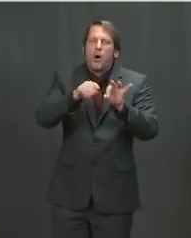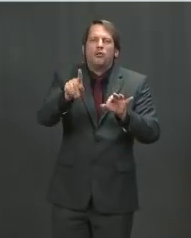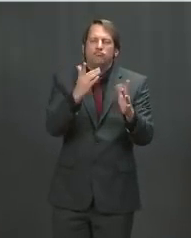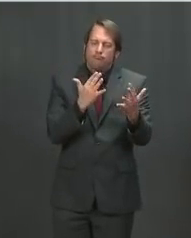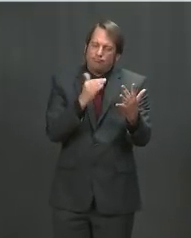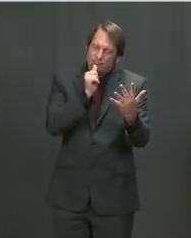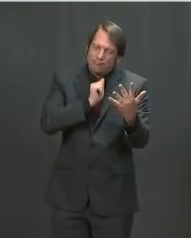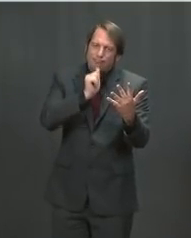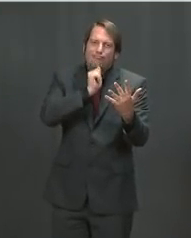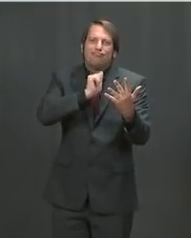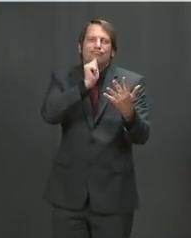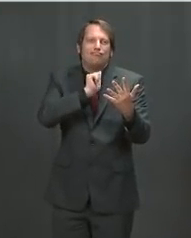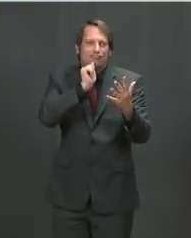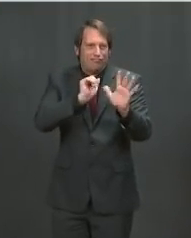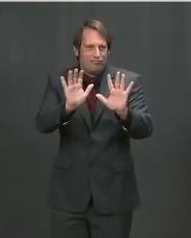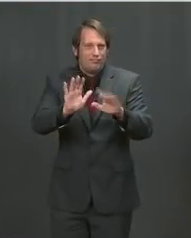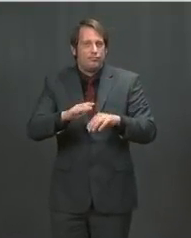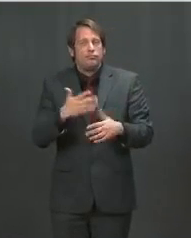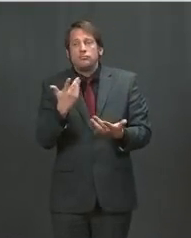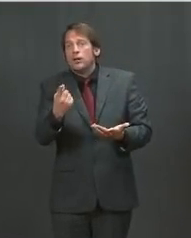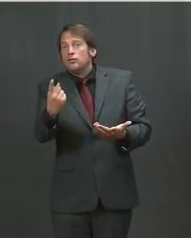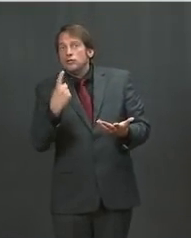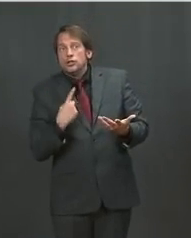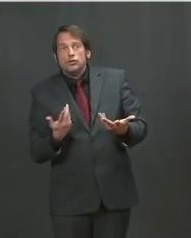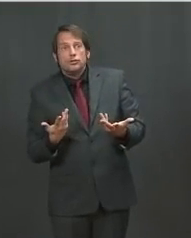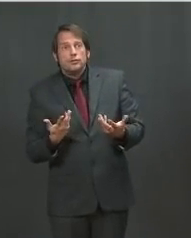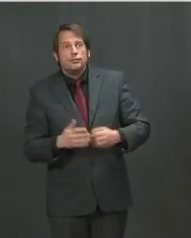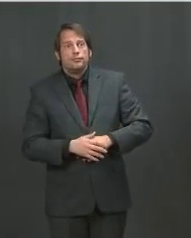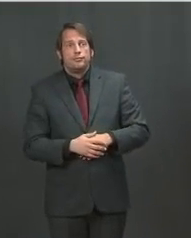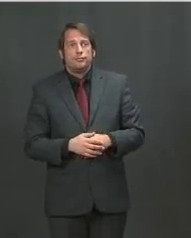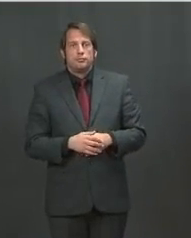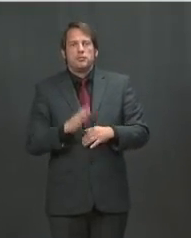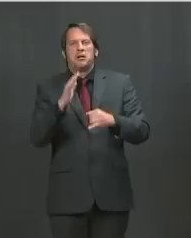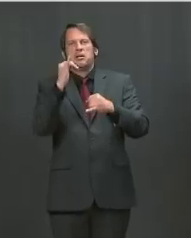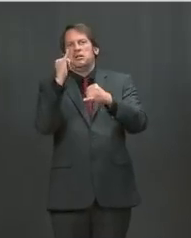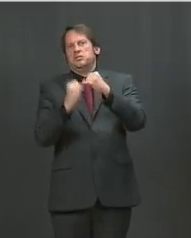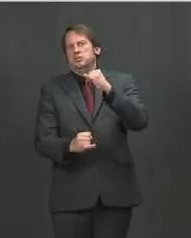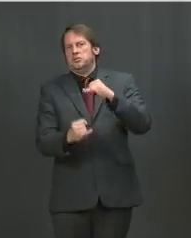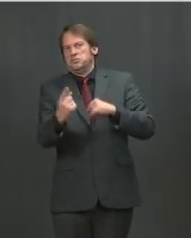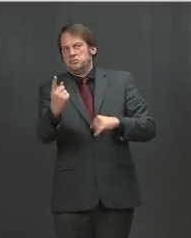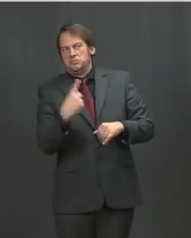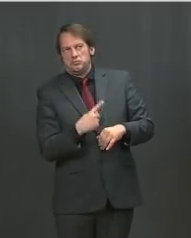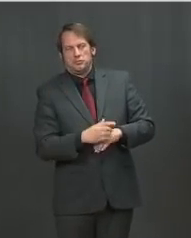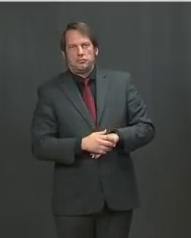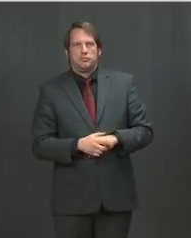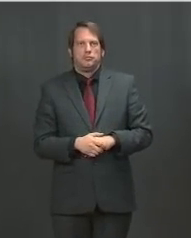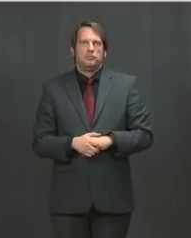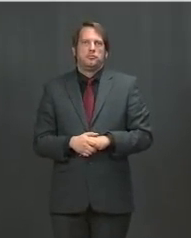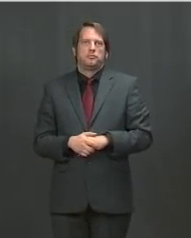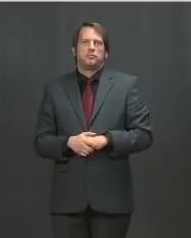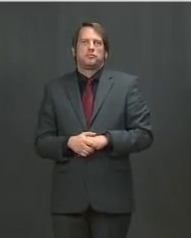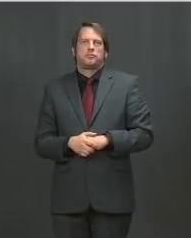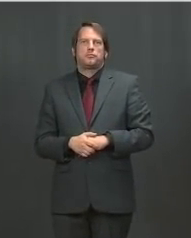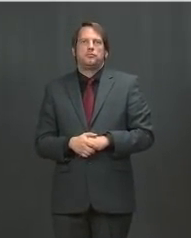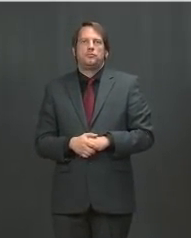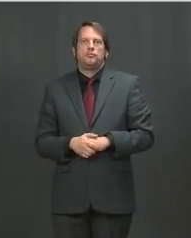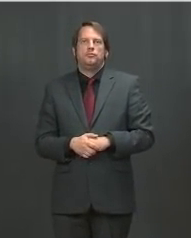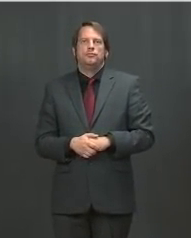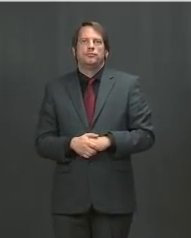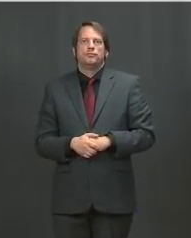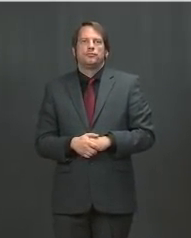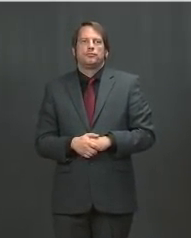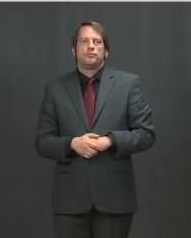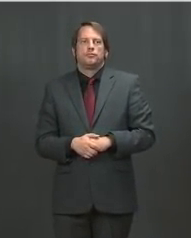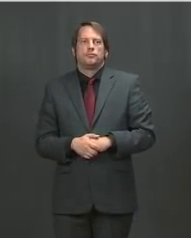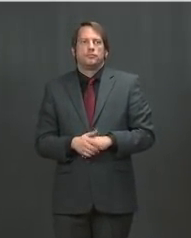Great. Another question? Last question. Let's go to Lev Thatcher at Stat News. Hey everyone,